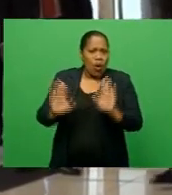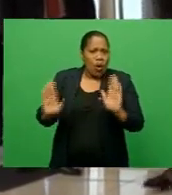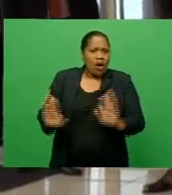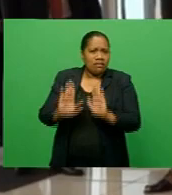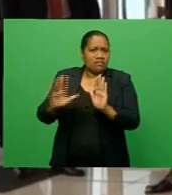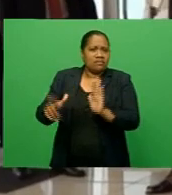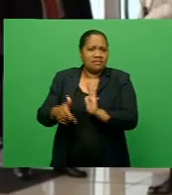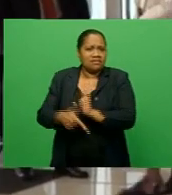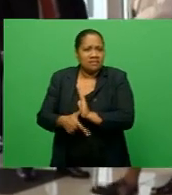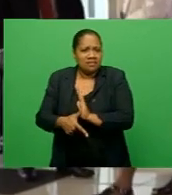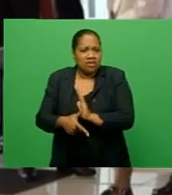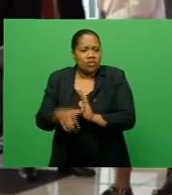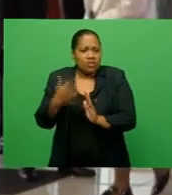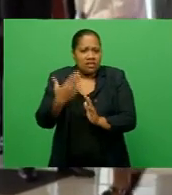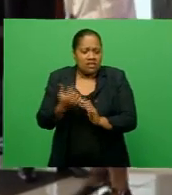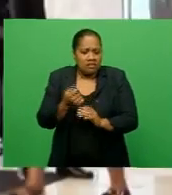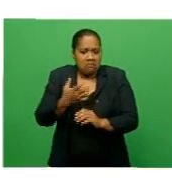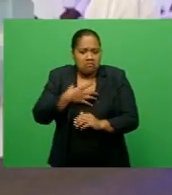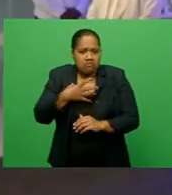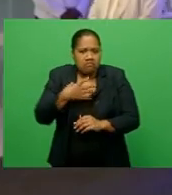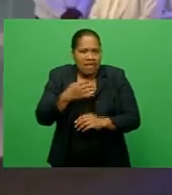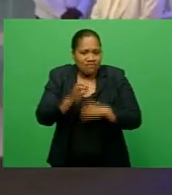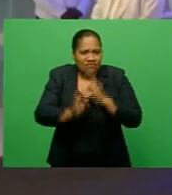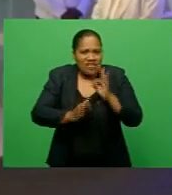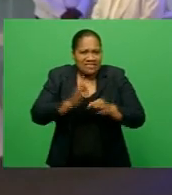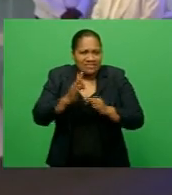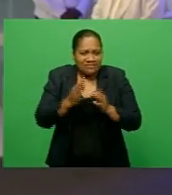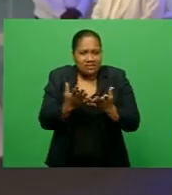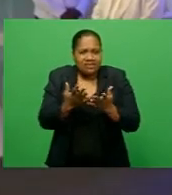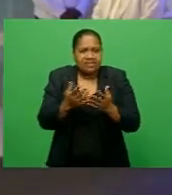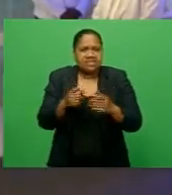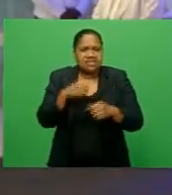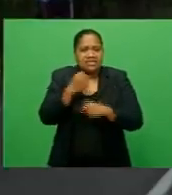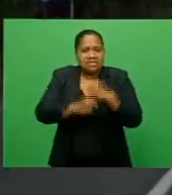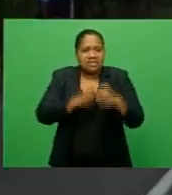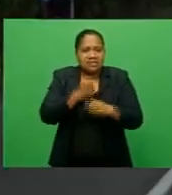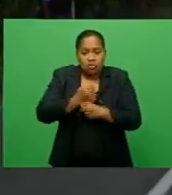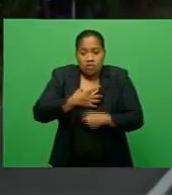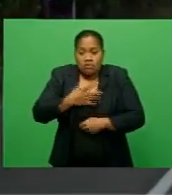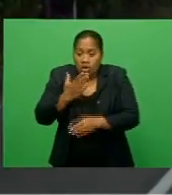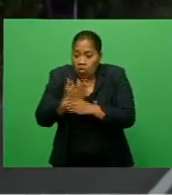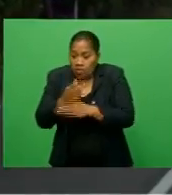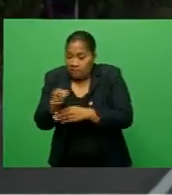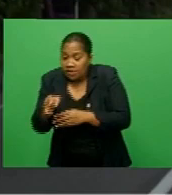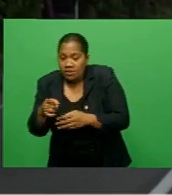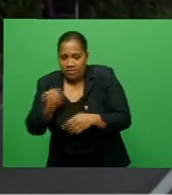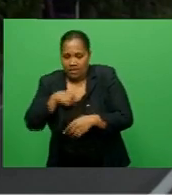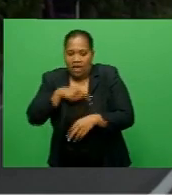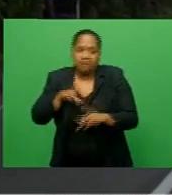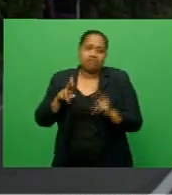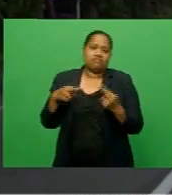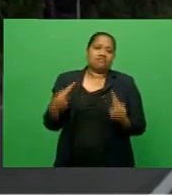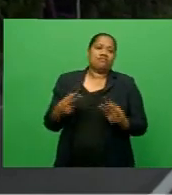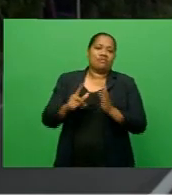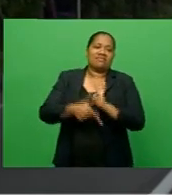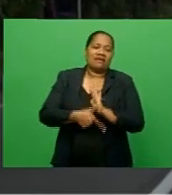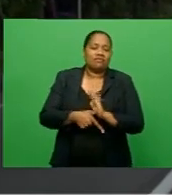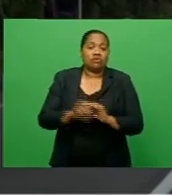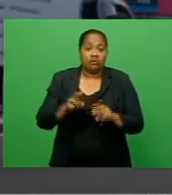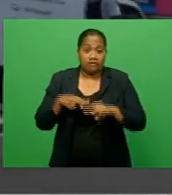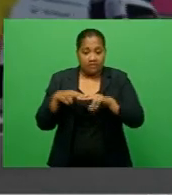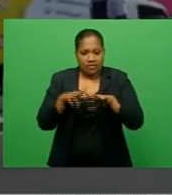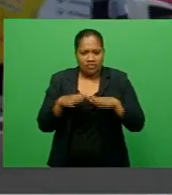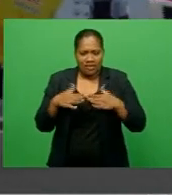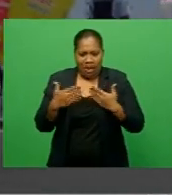season. More work for you, more relaxing time for us. As Fiji enters the festive season,